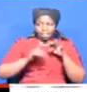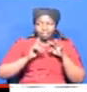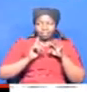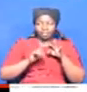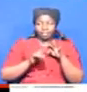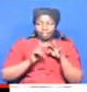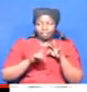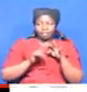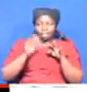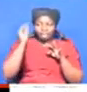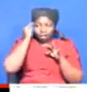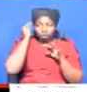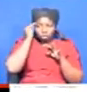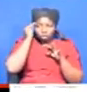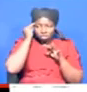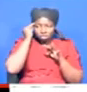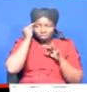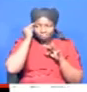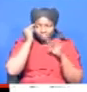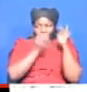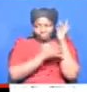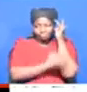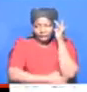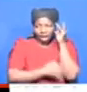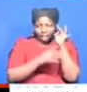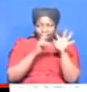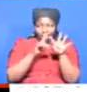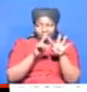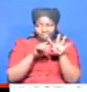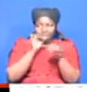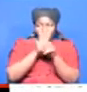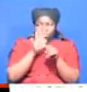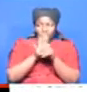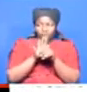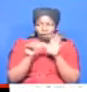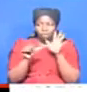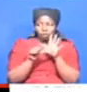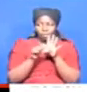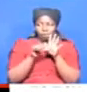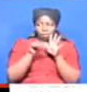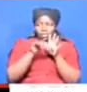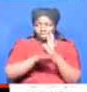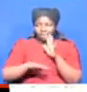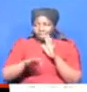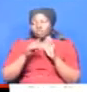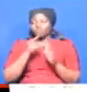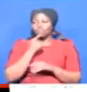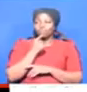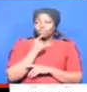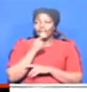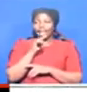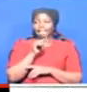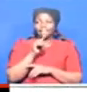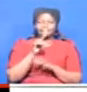shida ya elimu duni na tahabu nyingi hapa. Turkana is a phase of suffering in this